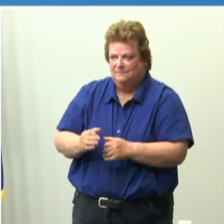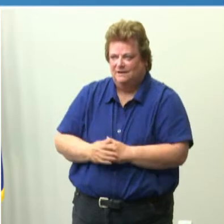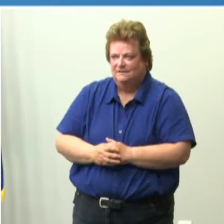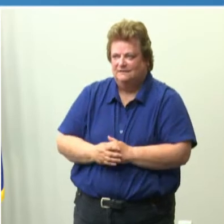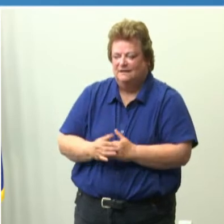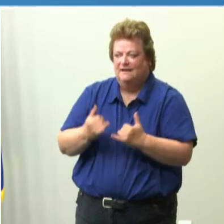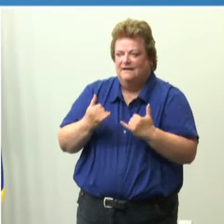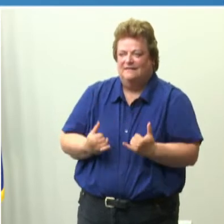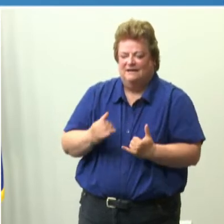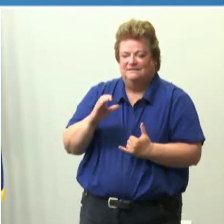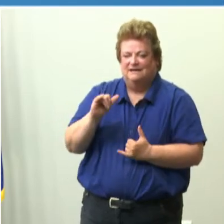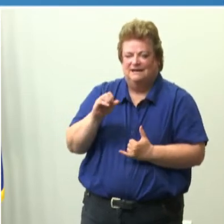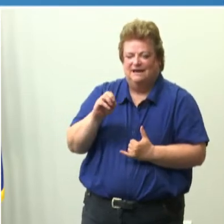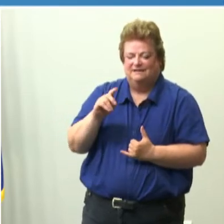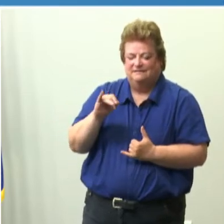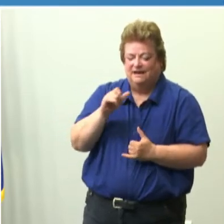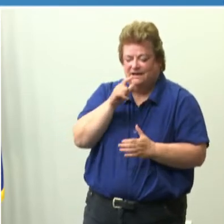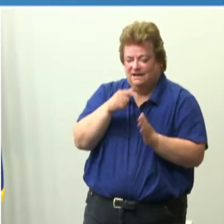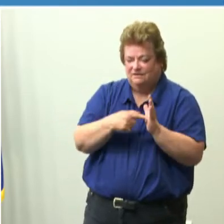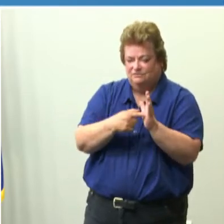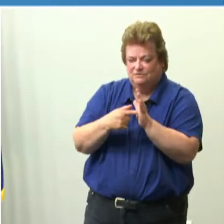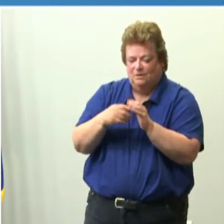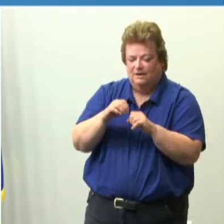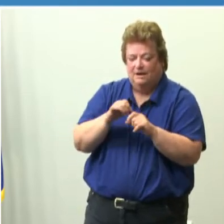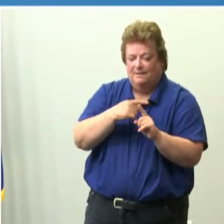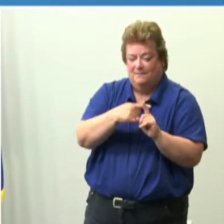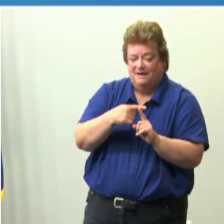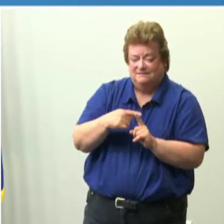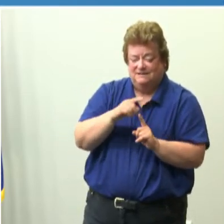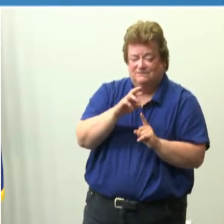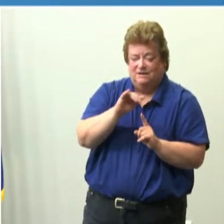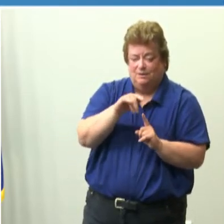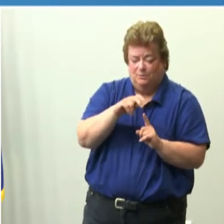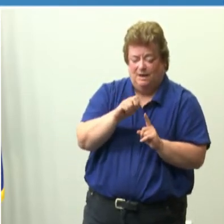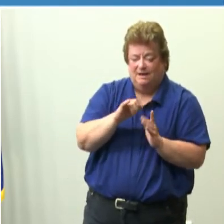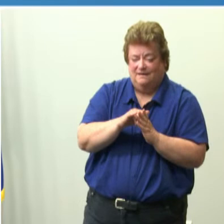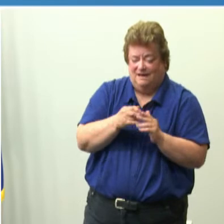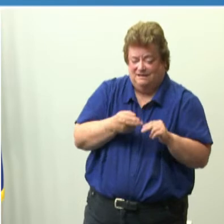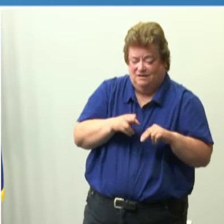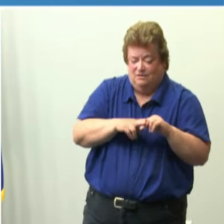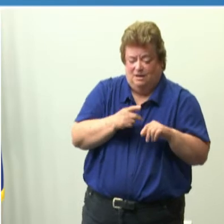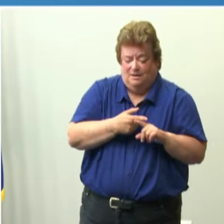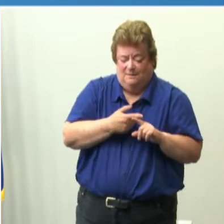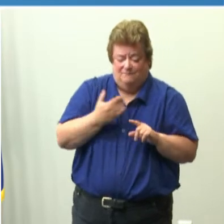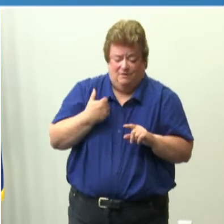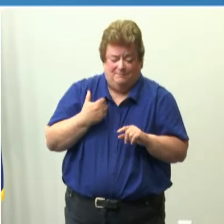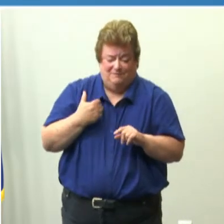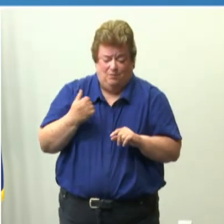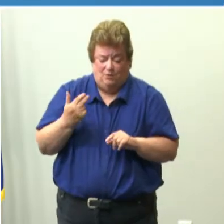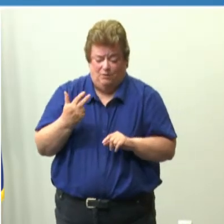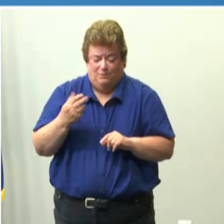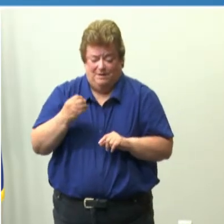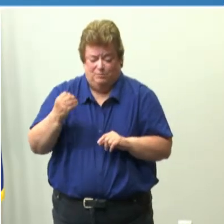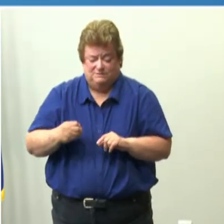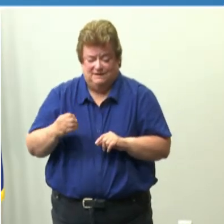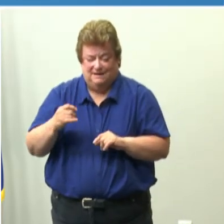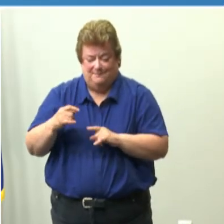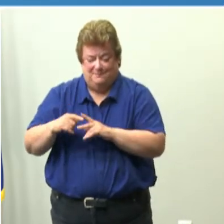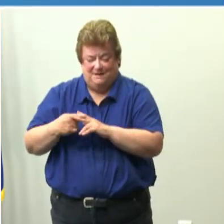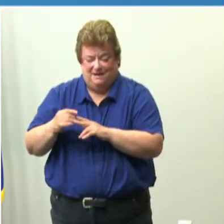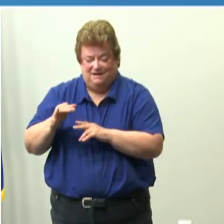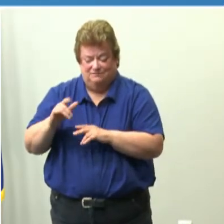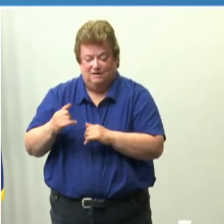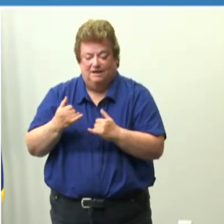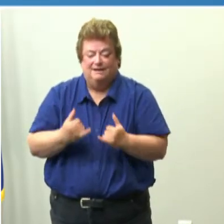data is reflected in our local positivity rate, which has increased from about 3% at the beginning of July to